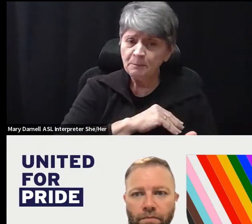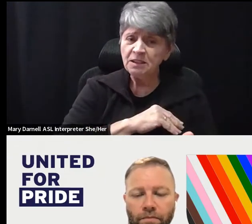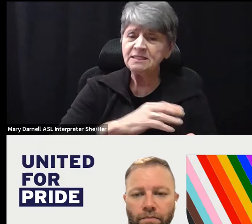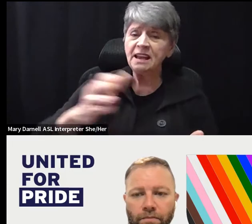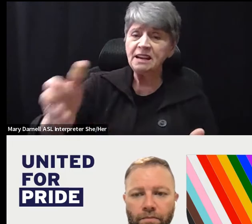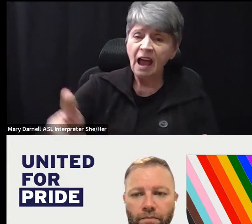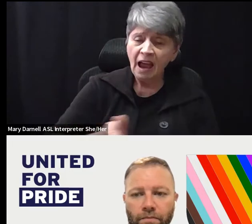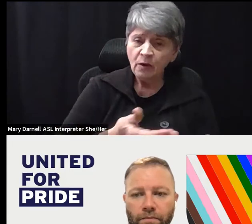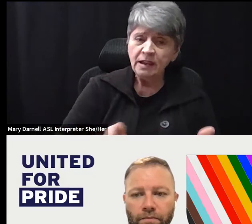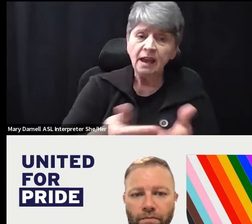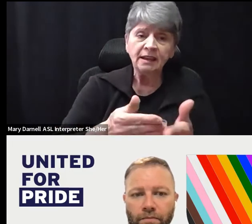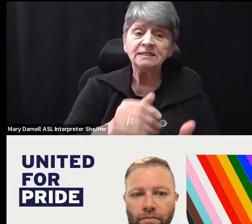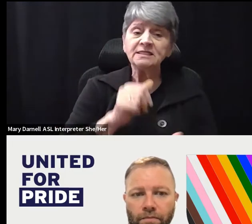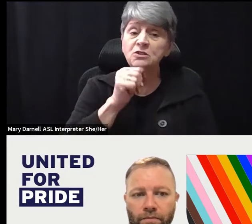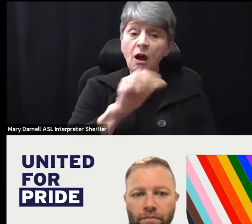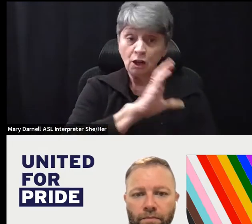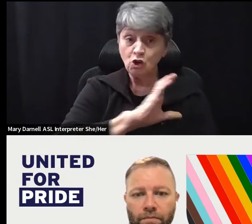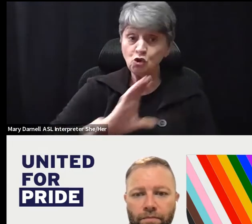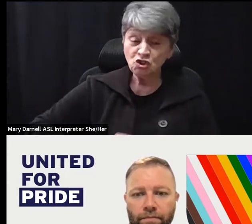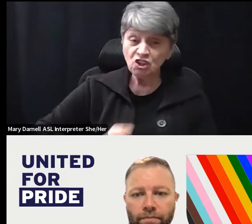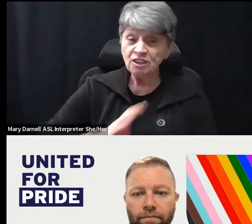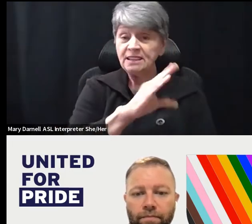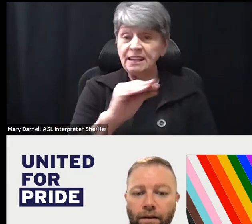and LGBTQ students, parents, and teachers.